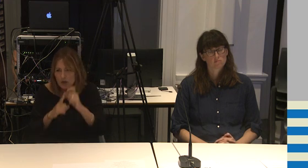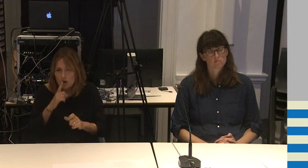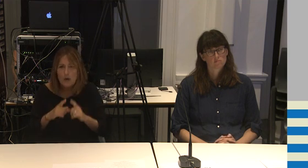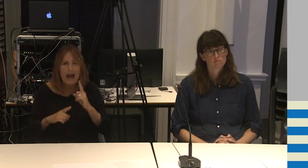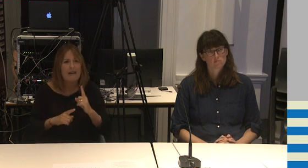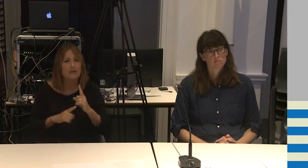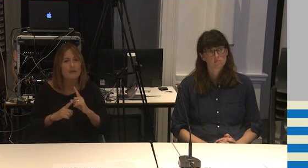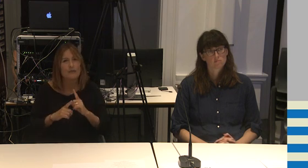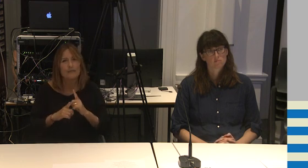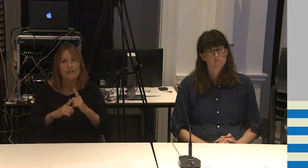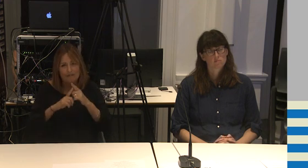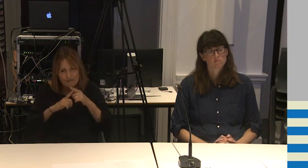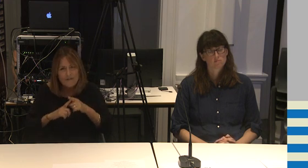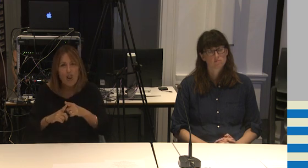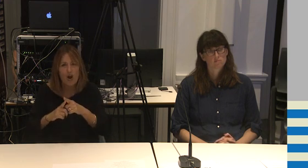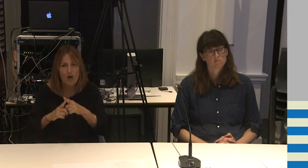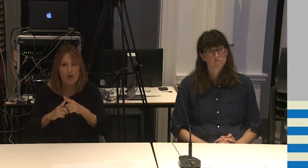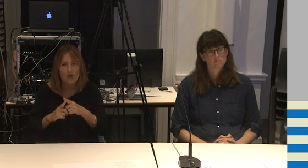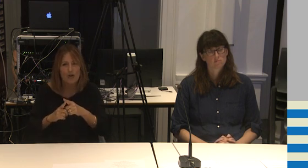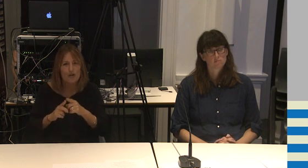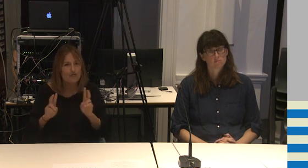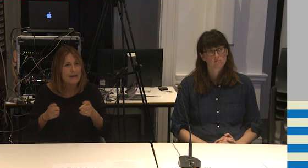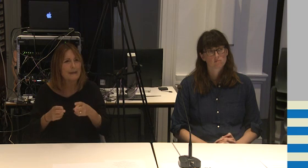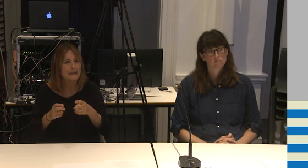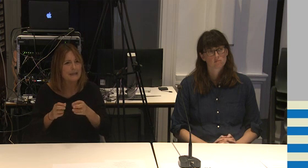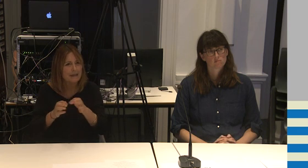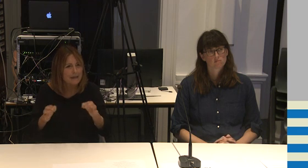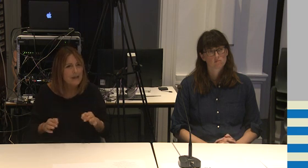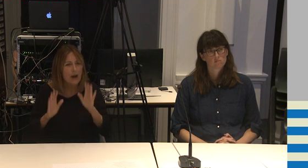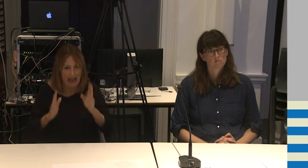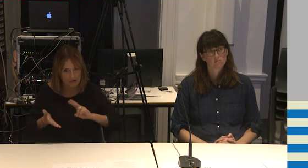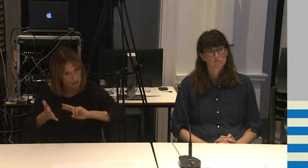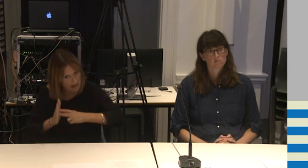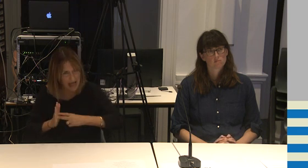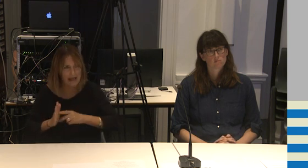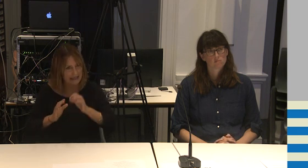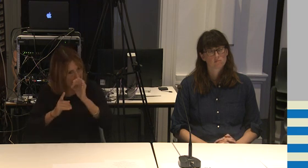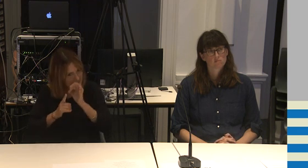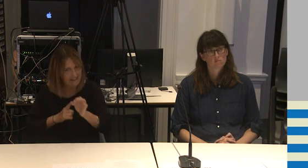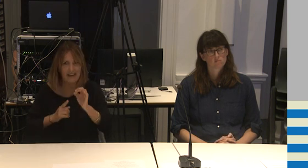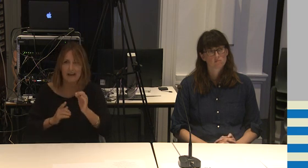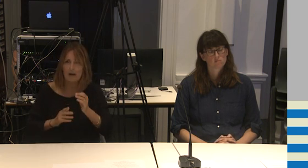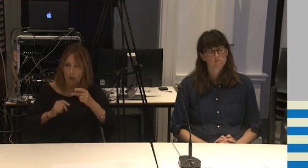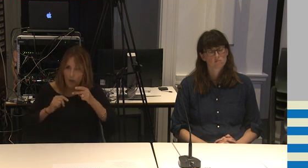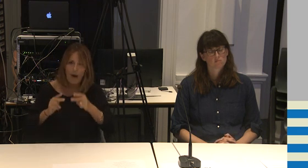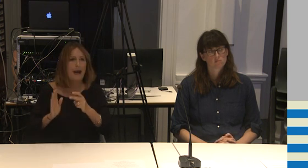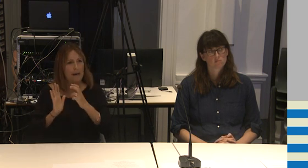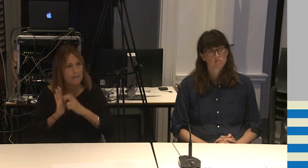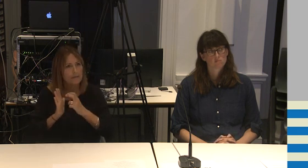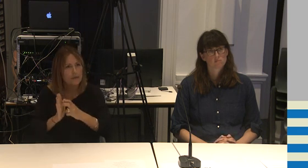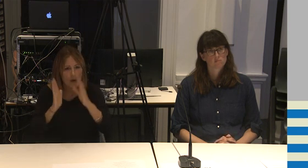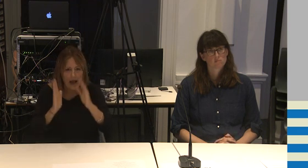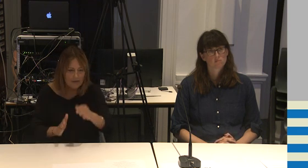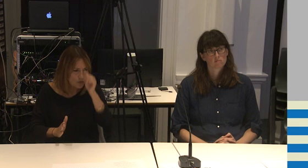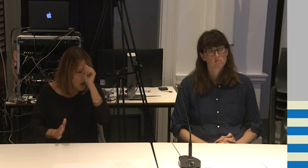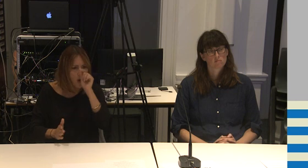accreditations, which are currently very narrow. You have to be able to make a plan in a particular way. you have to know certain